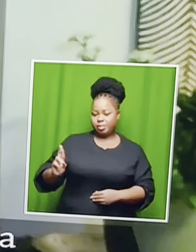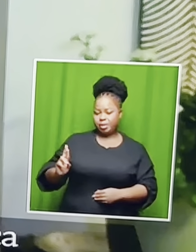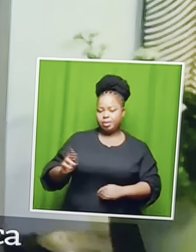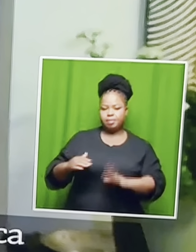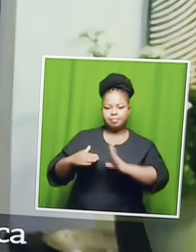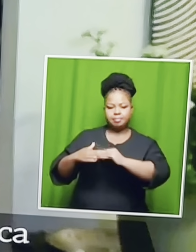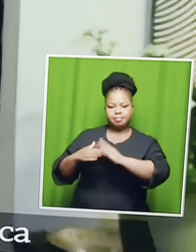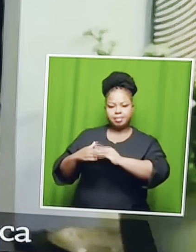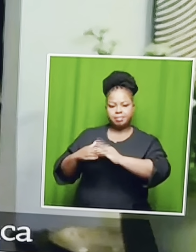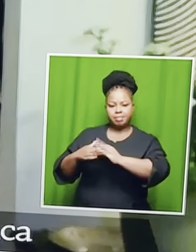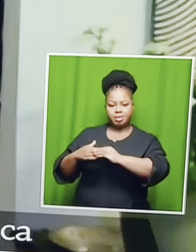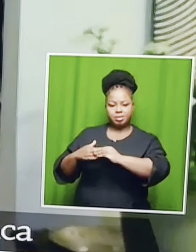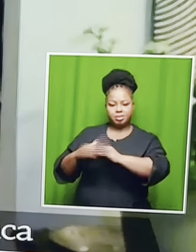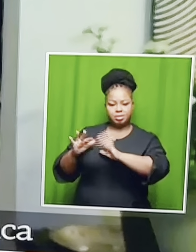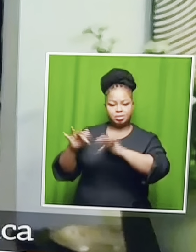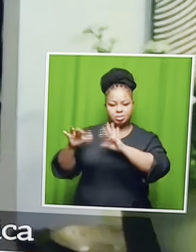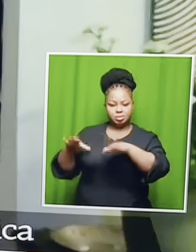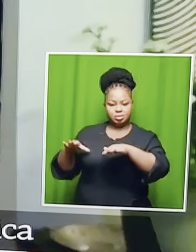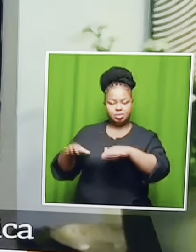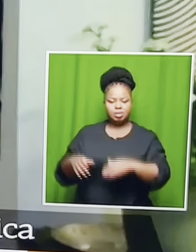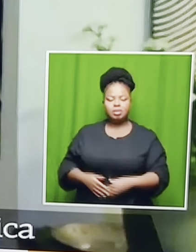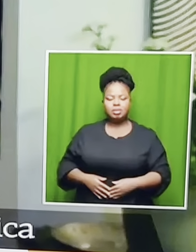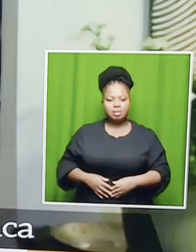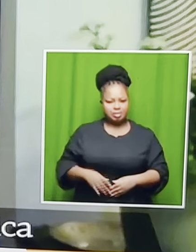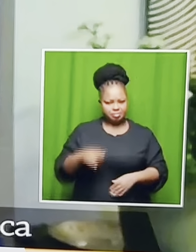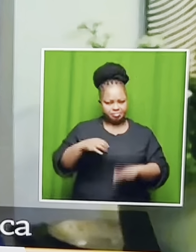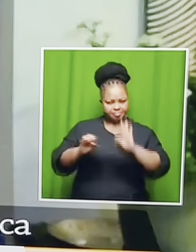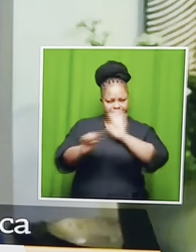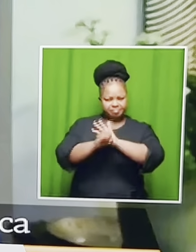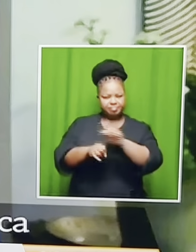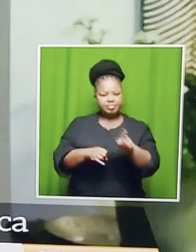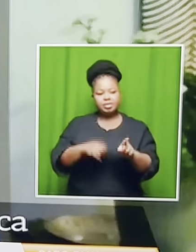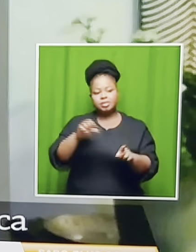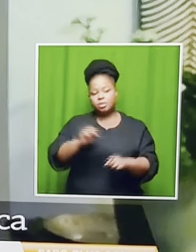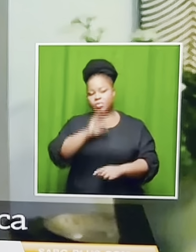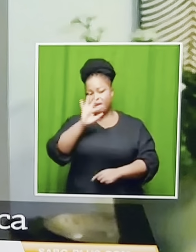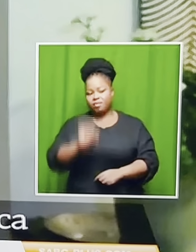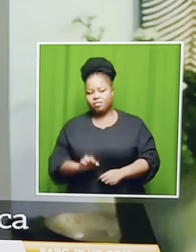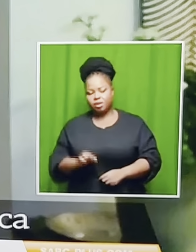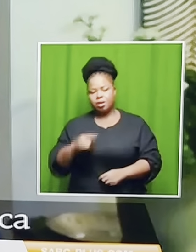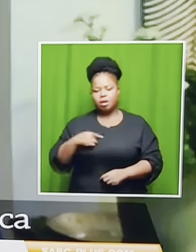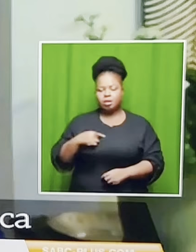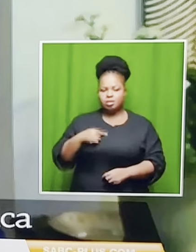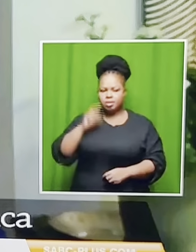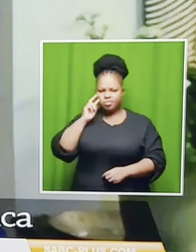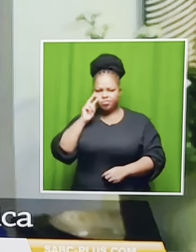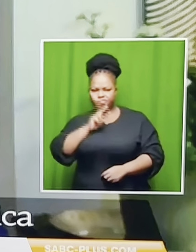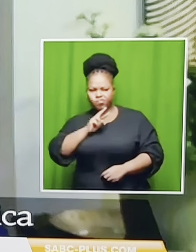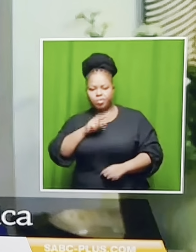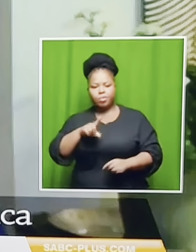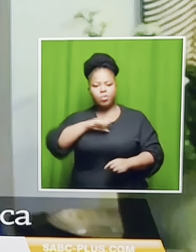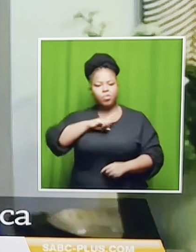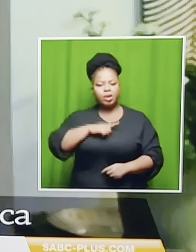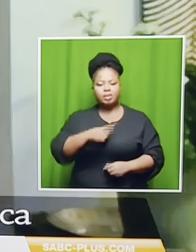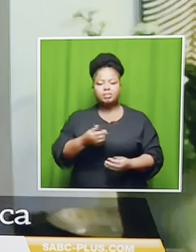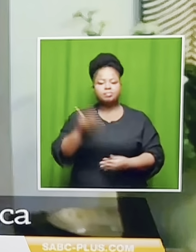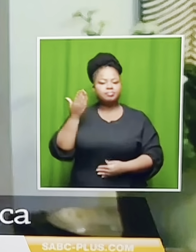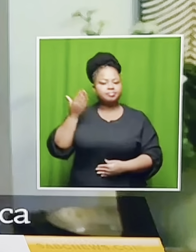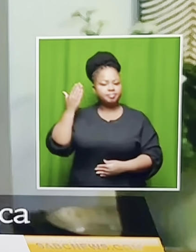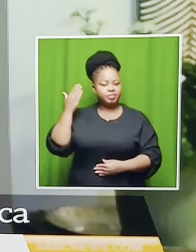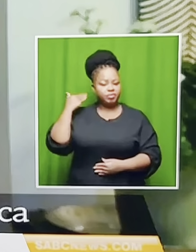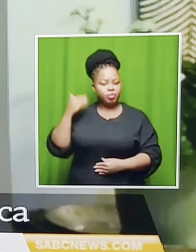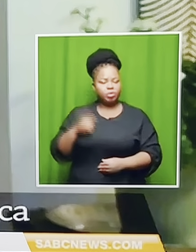of Representatives and the Senate that have identified South Africa. They have South Africa in their sights. There was legislation passed in the last